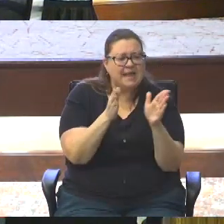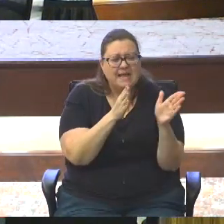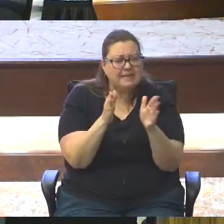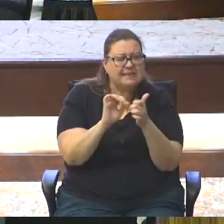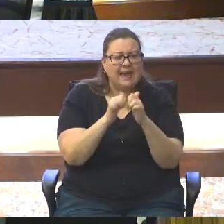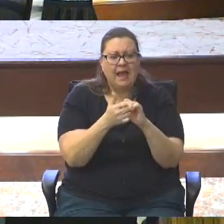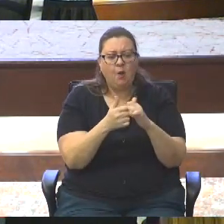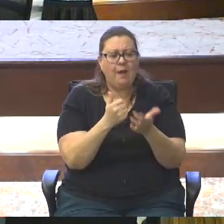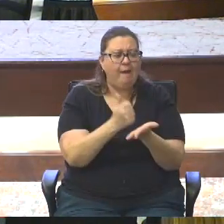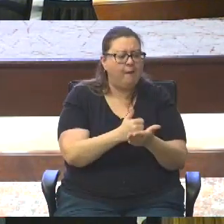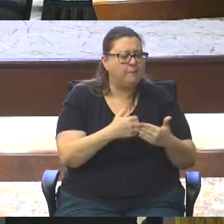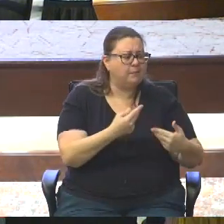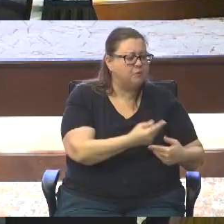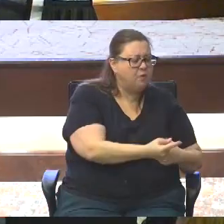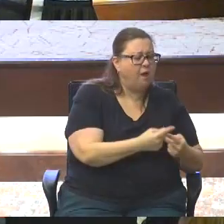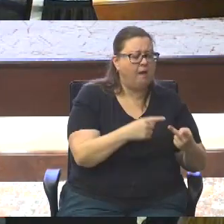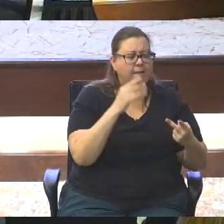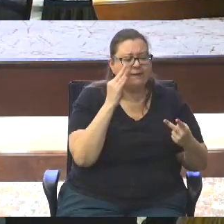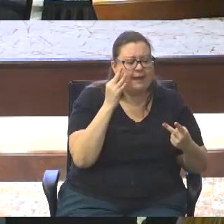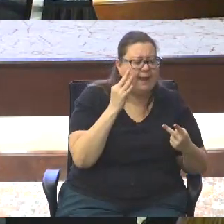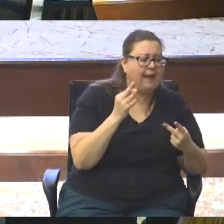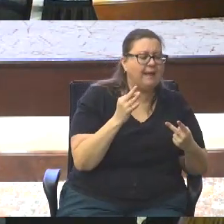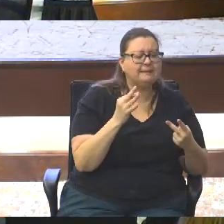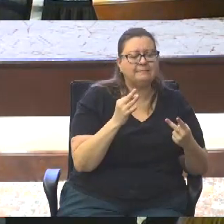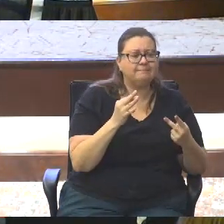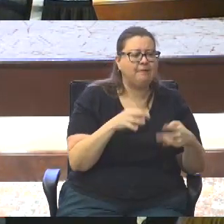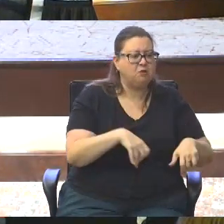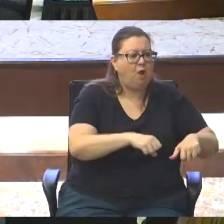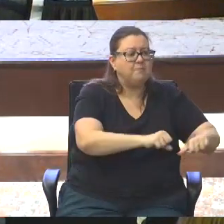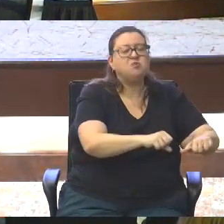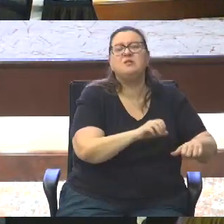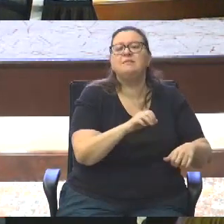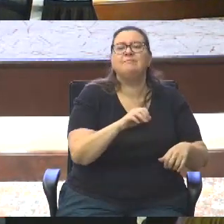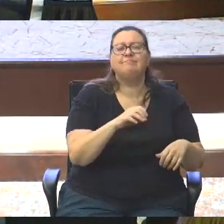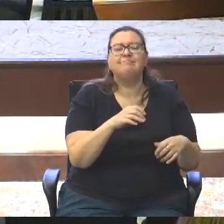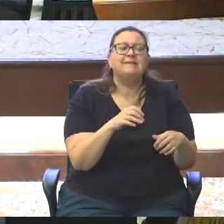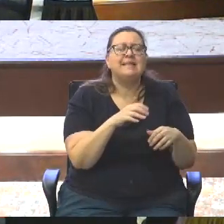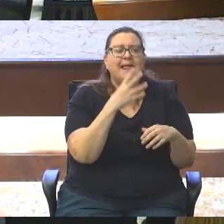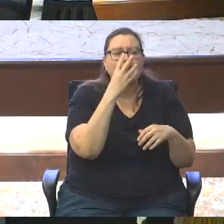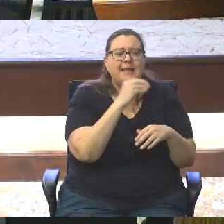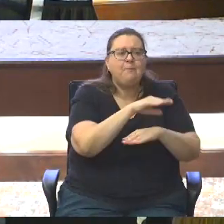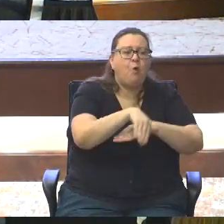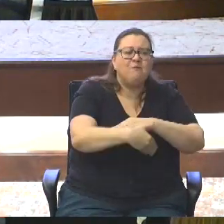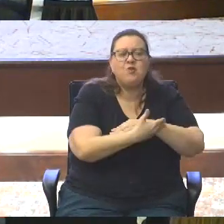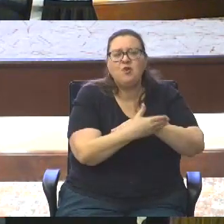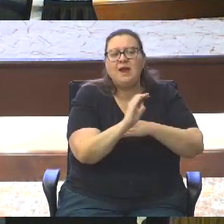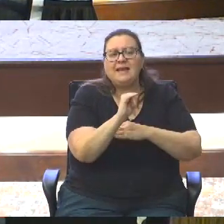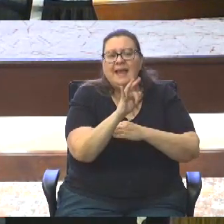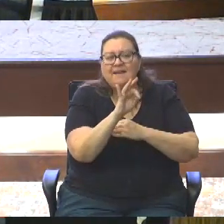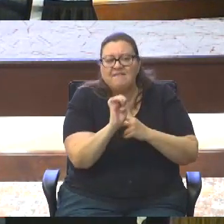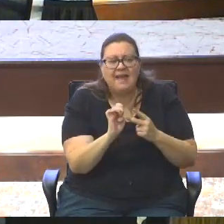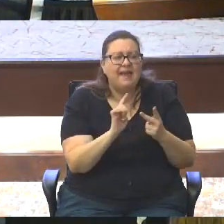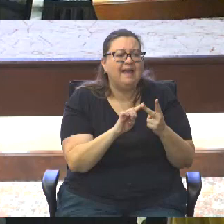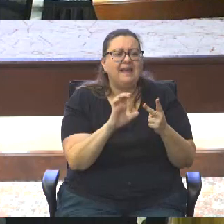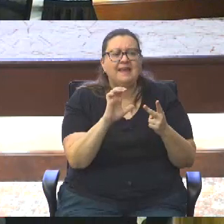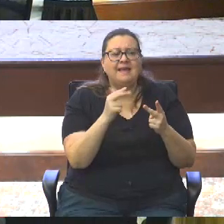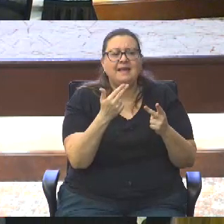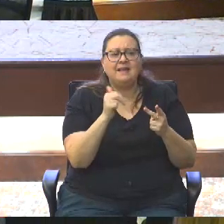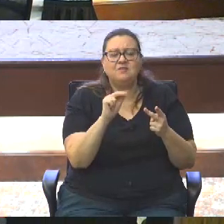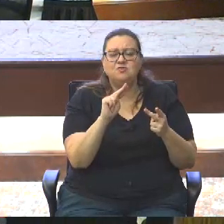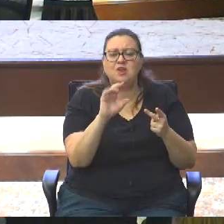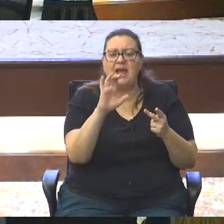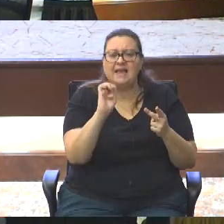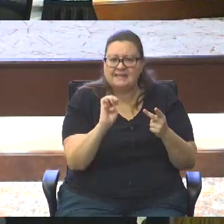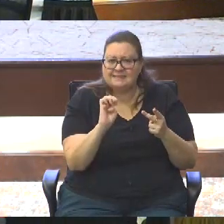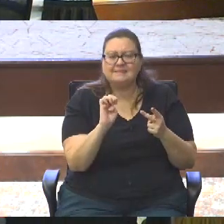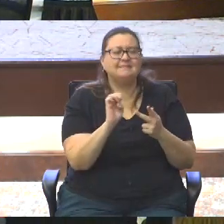community engagement, Bark Break, Sleepover, Rover, Cat Cafe, Chance, all these events you're putting together. Activation